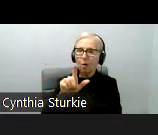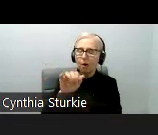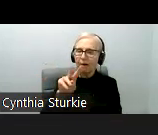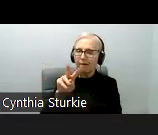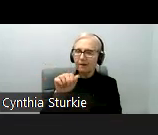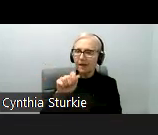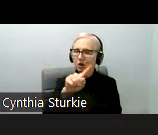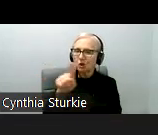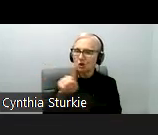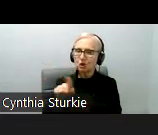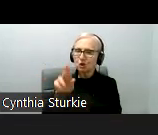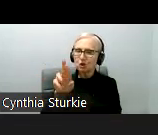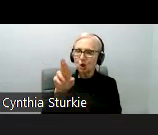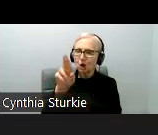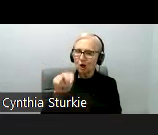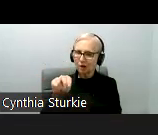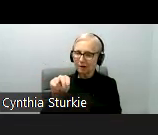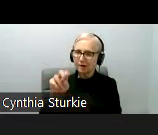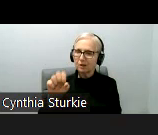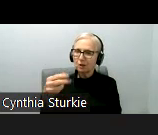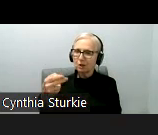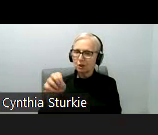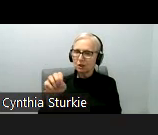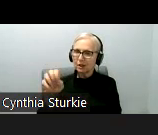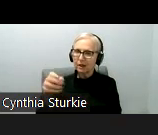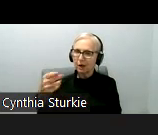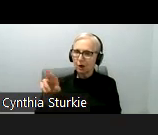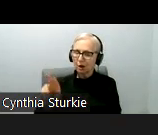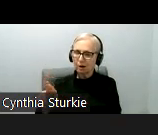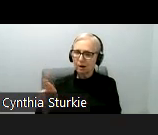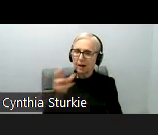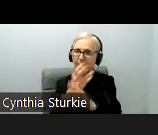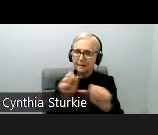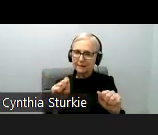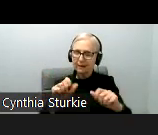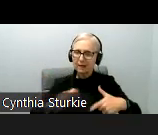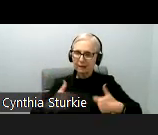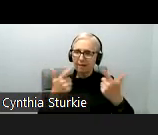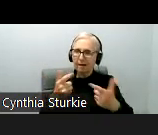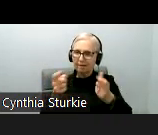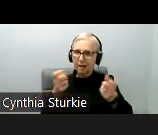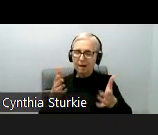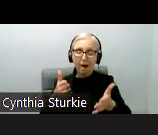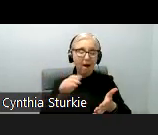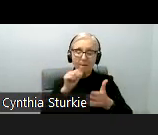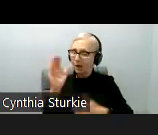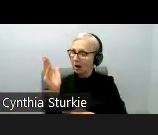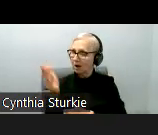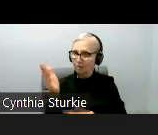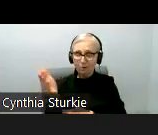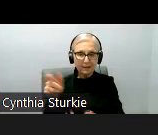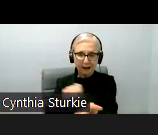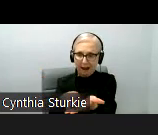pronouns. As Mariana said, I'm a safety net licensing manager. I will not be presenting today, just taking notes, but glad you're all